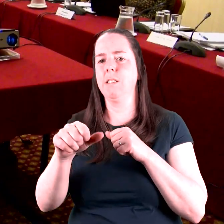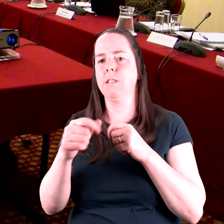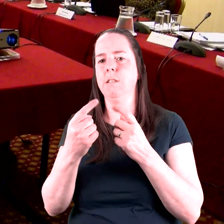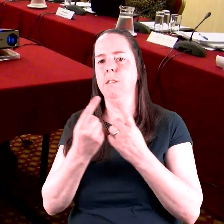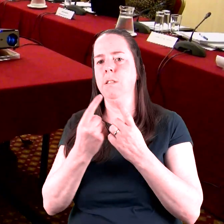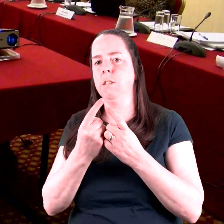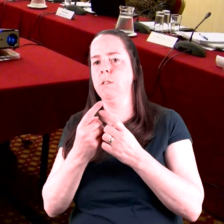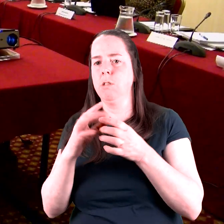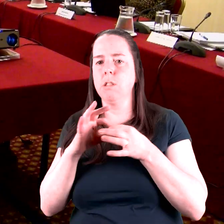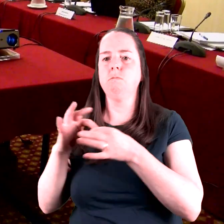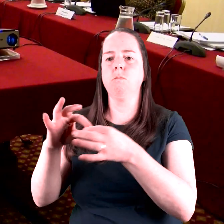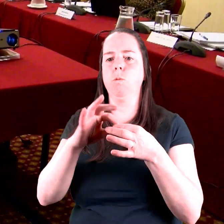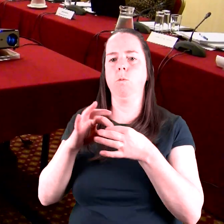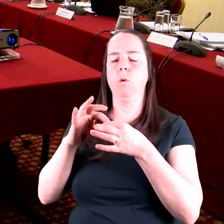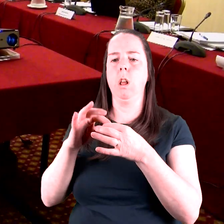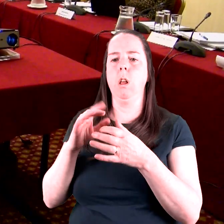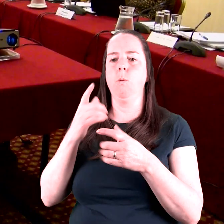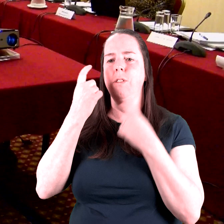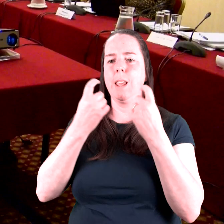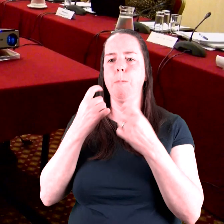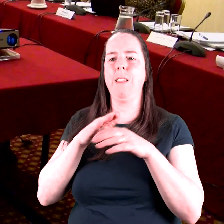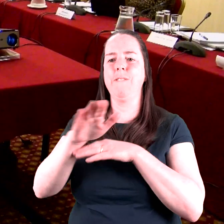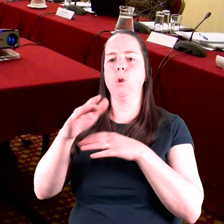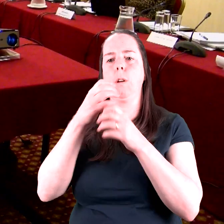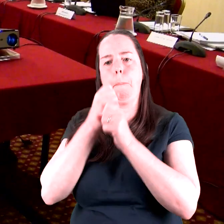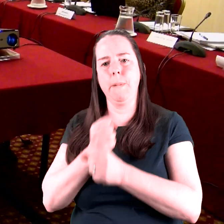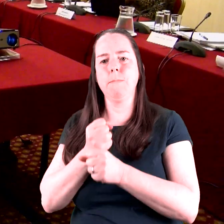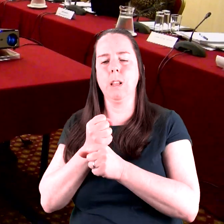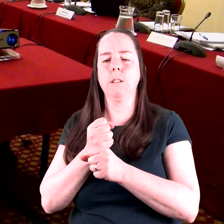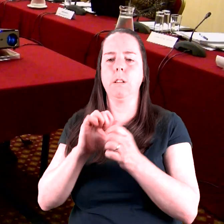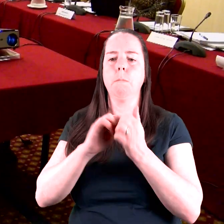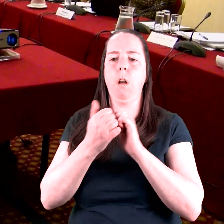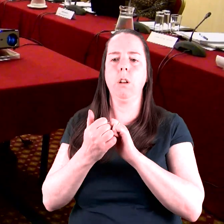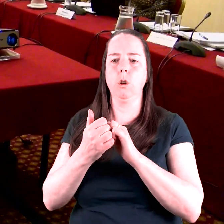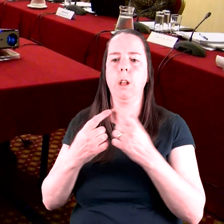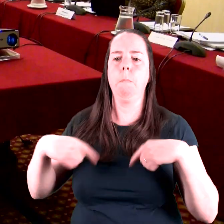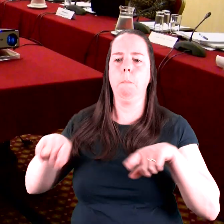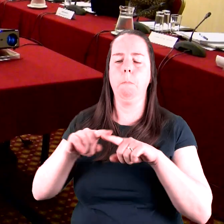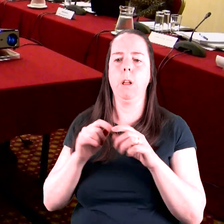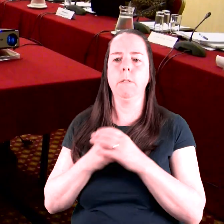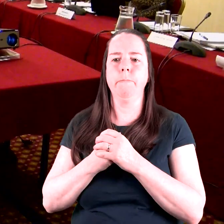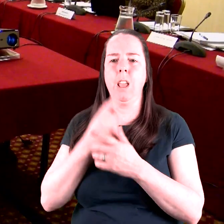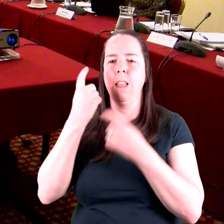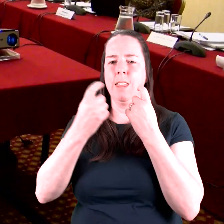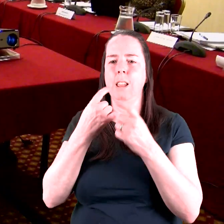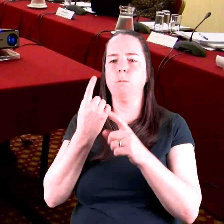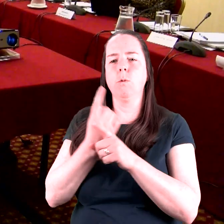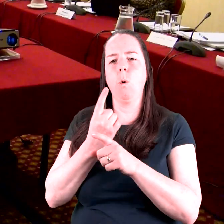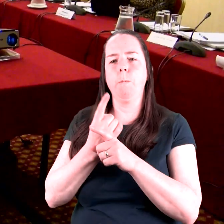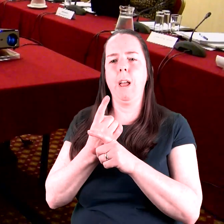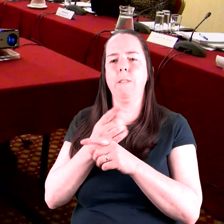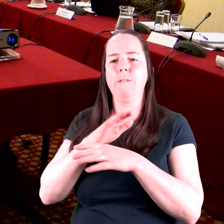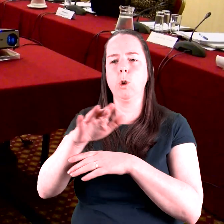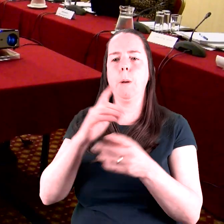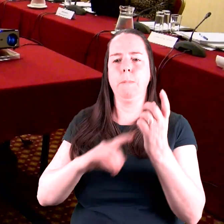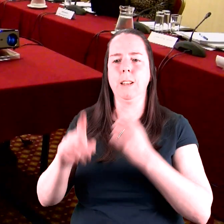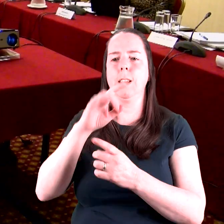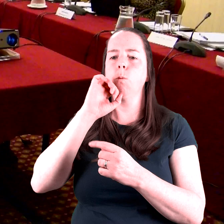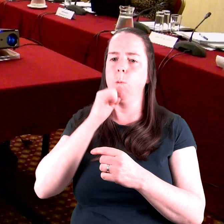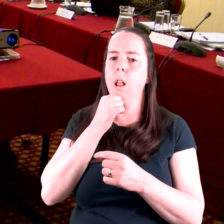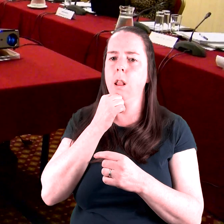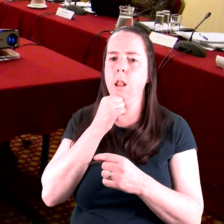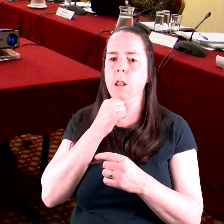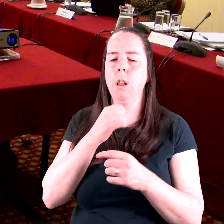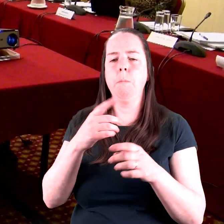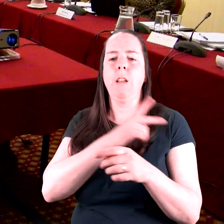iteration when we start to join all of that up and we think about our future commitments as a partnership. So I think we will be talking in